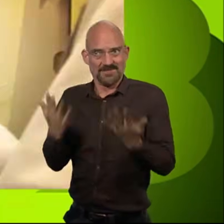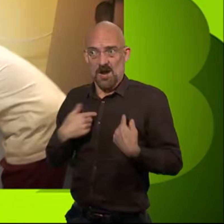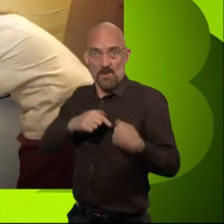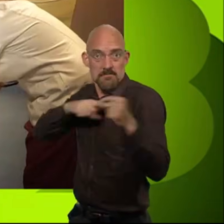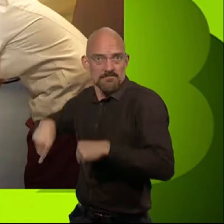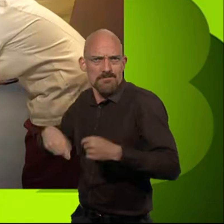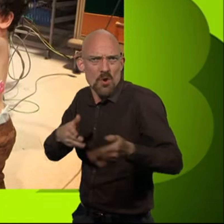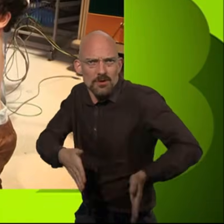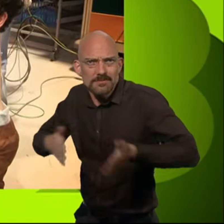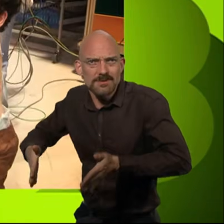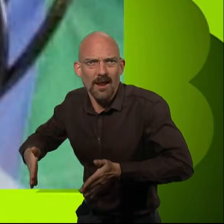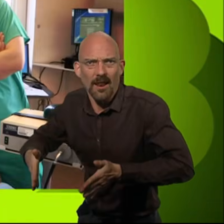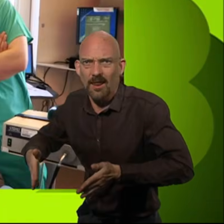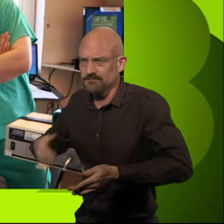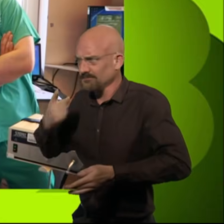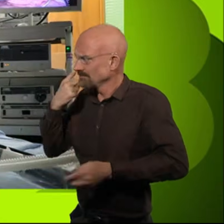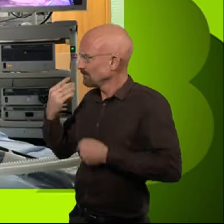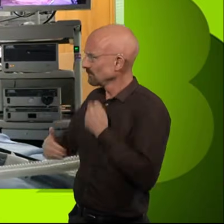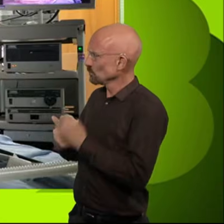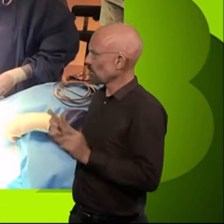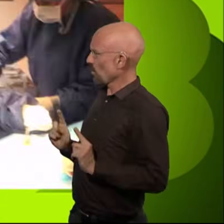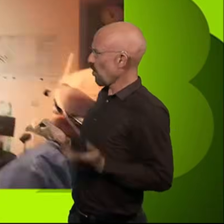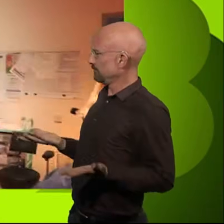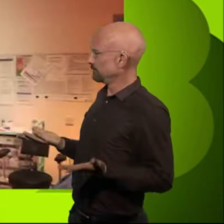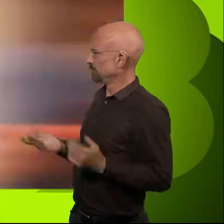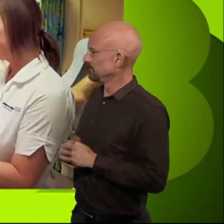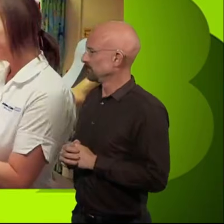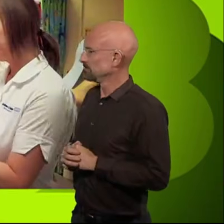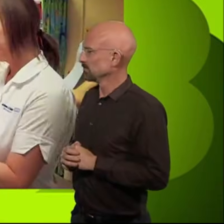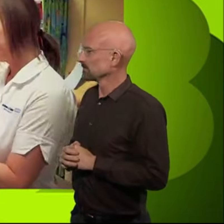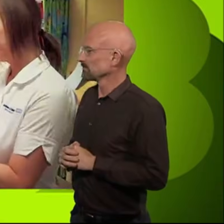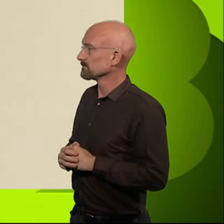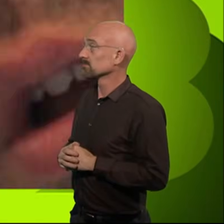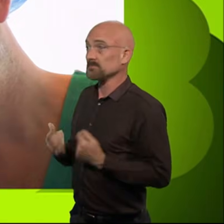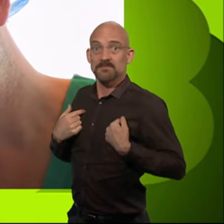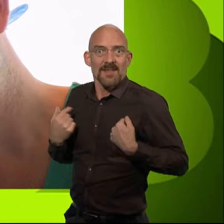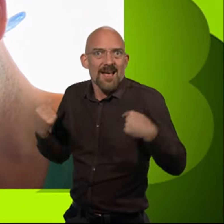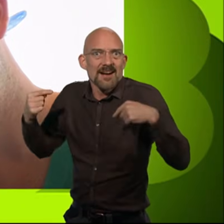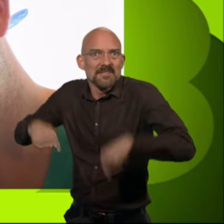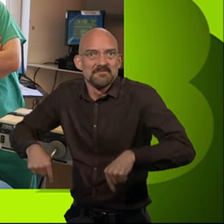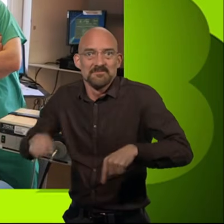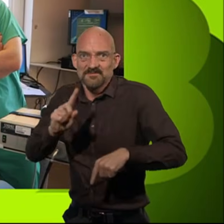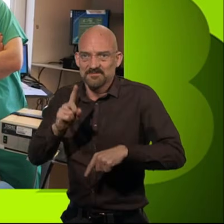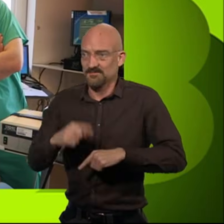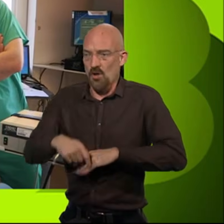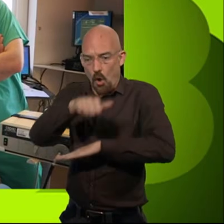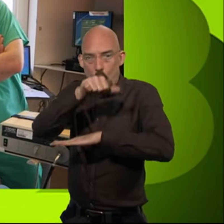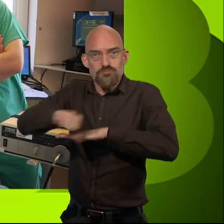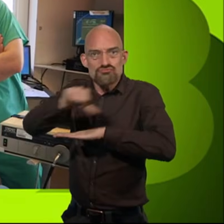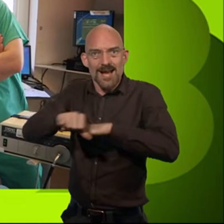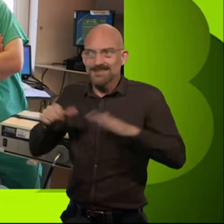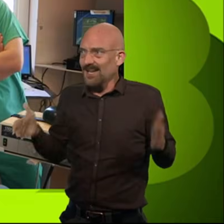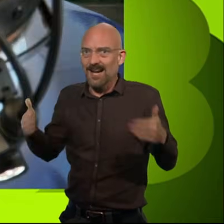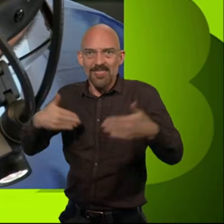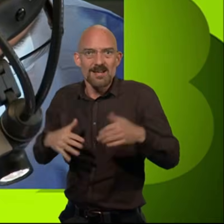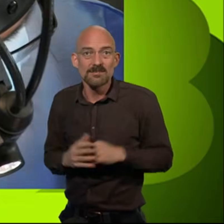Now it's time for us to hit the hospitals to show you what goes on. Today, we're in the operating